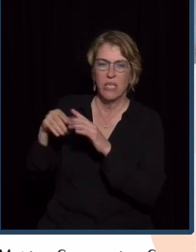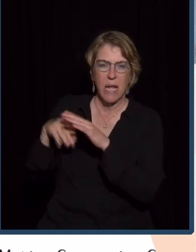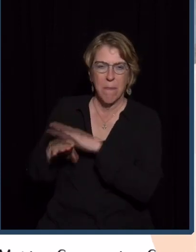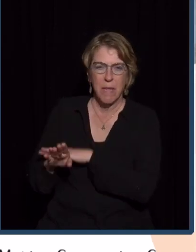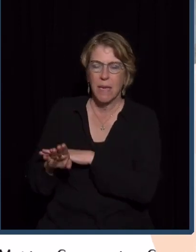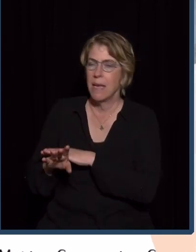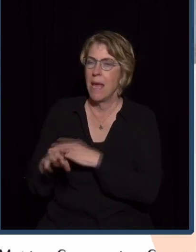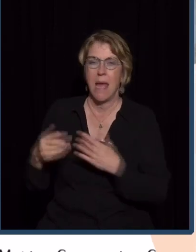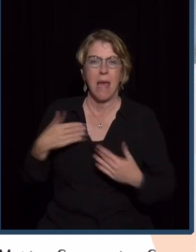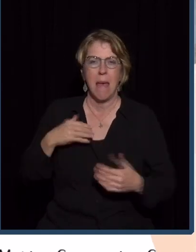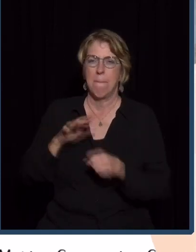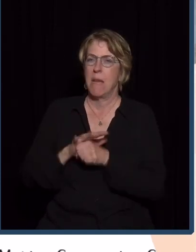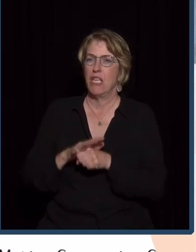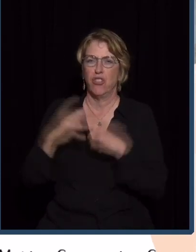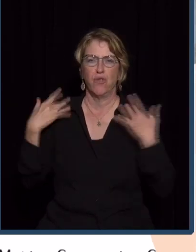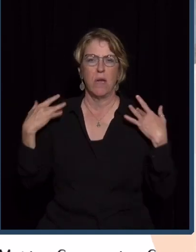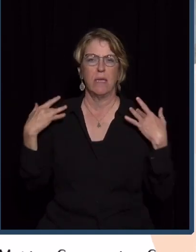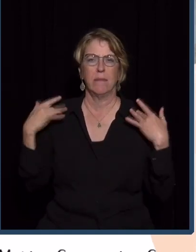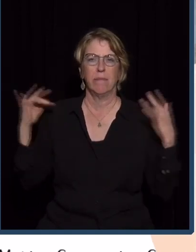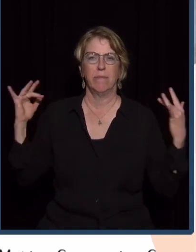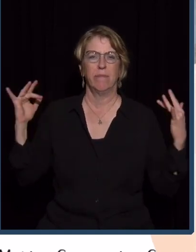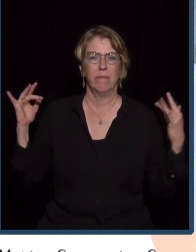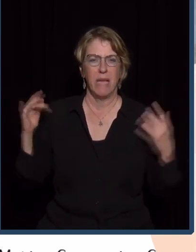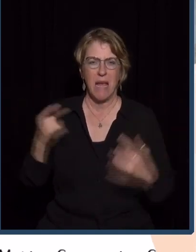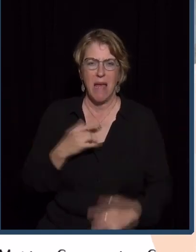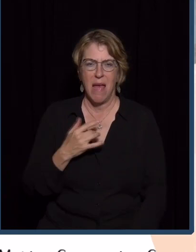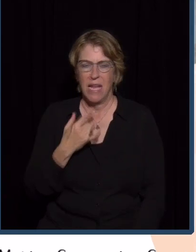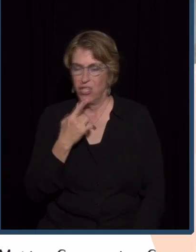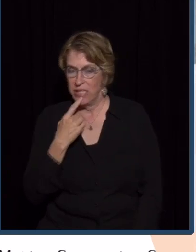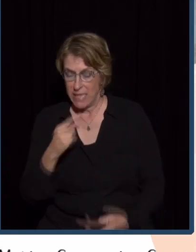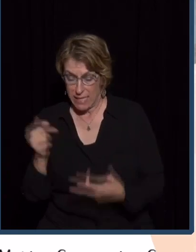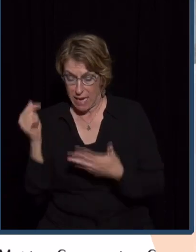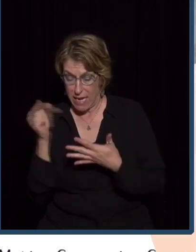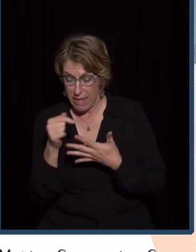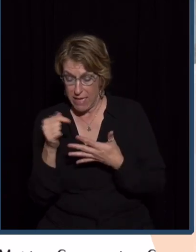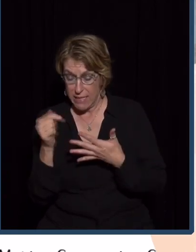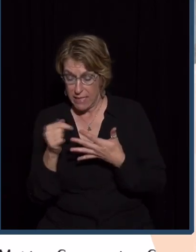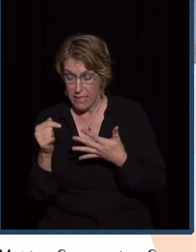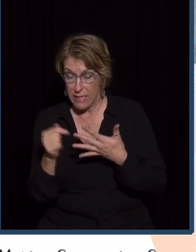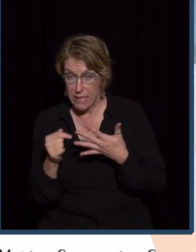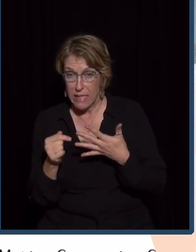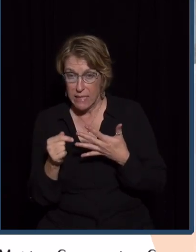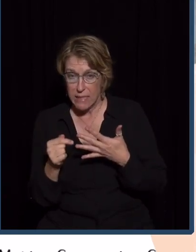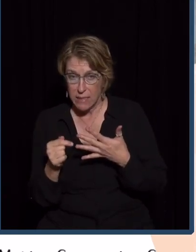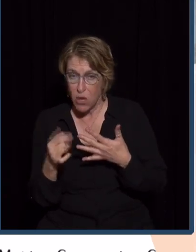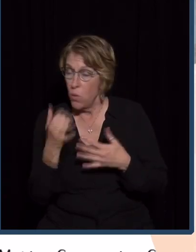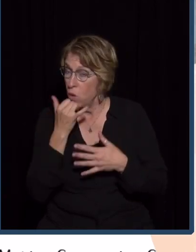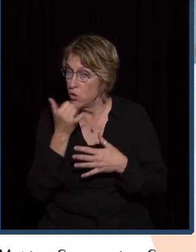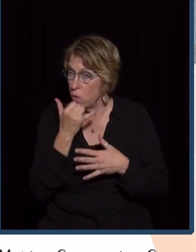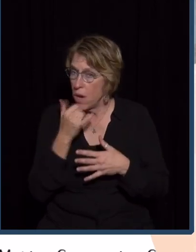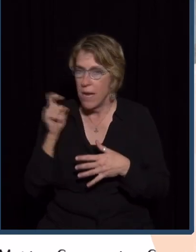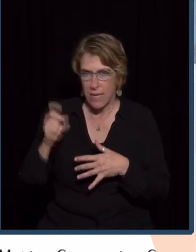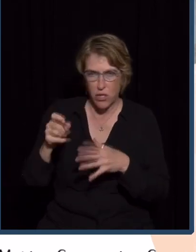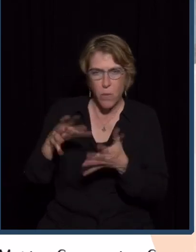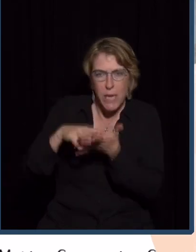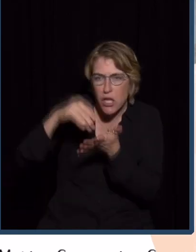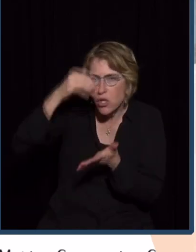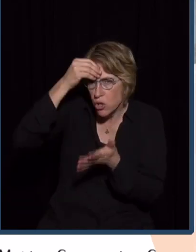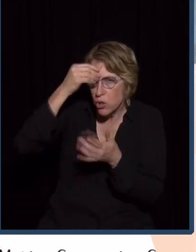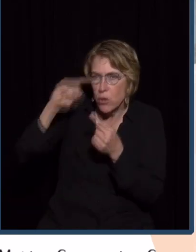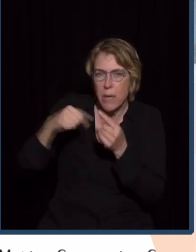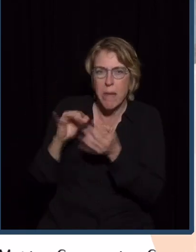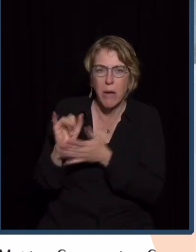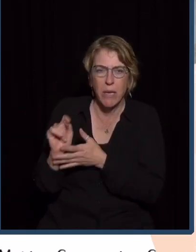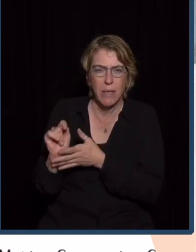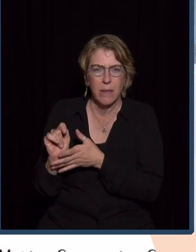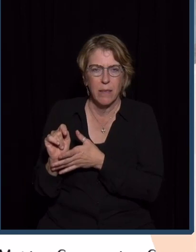stress off and was like, okay, we need this done. This is what's wrong with you. We need to educate ourselves about this. And she